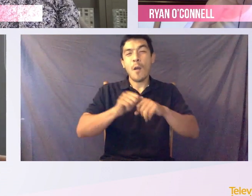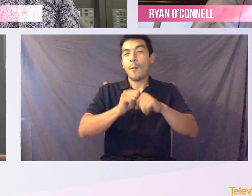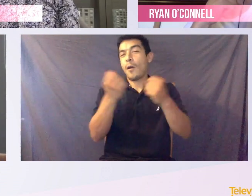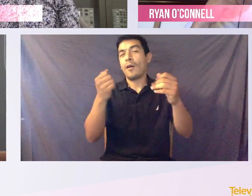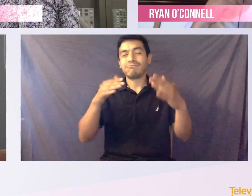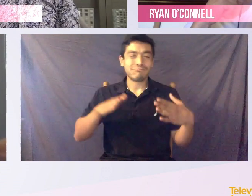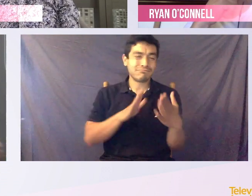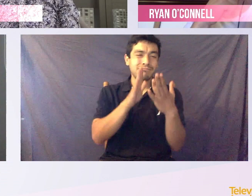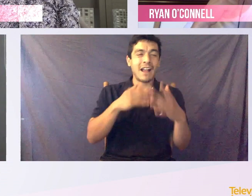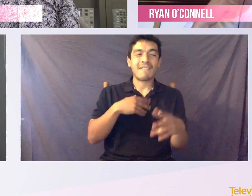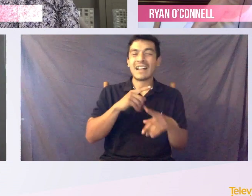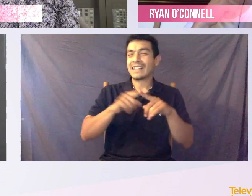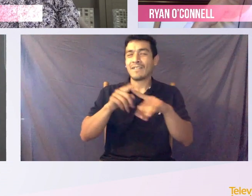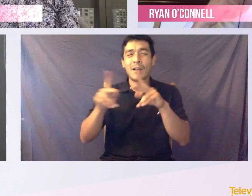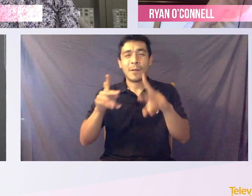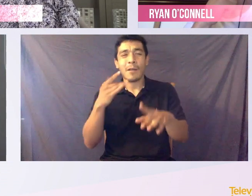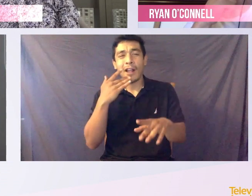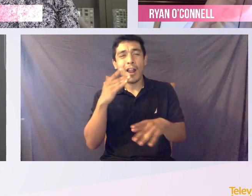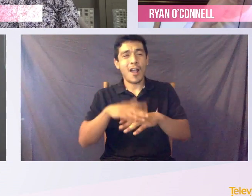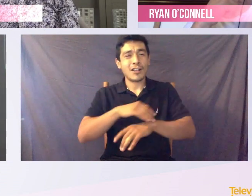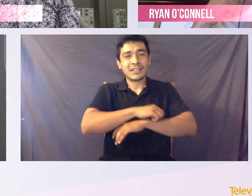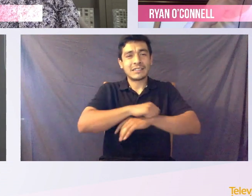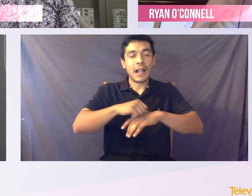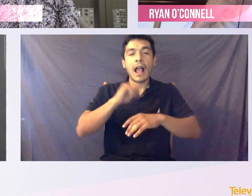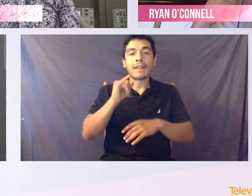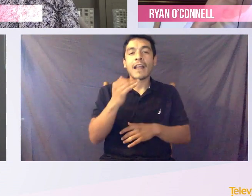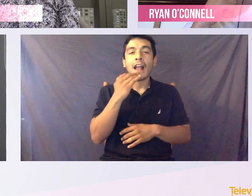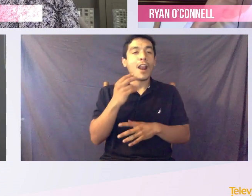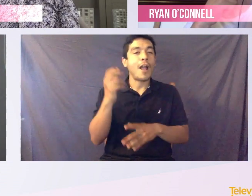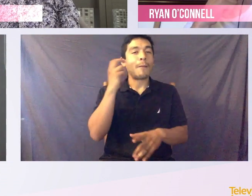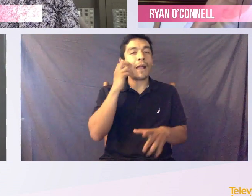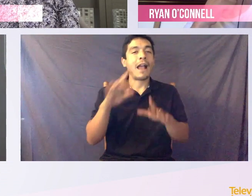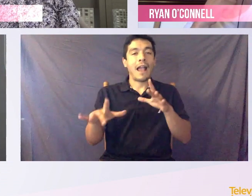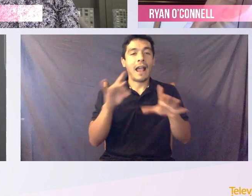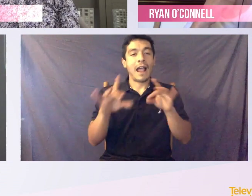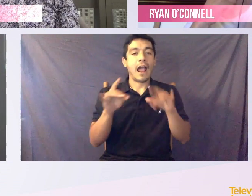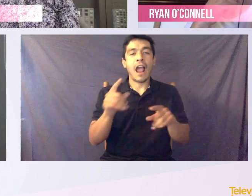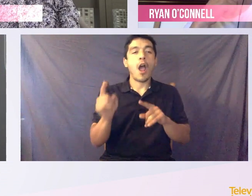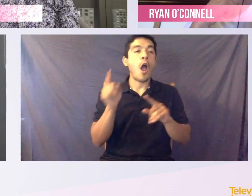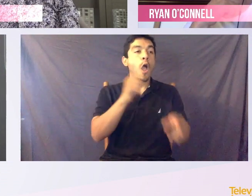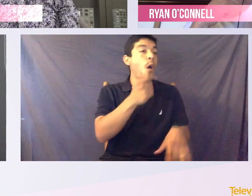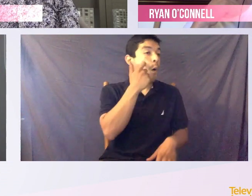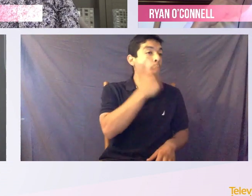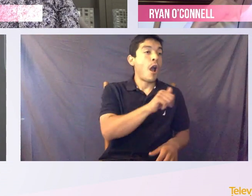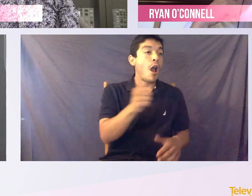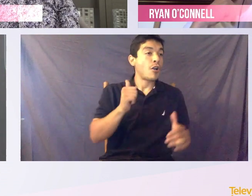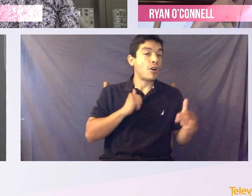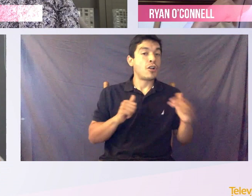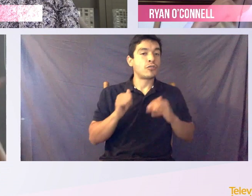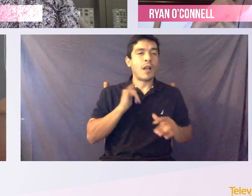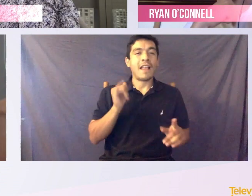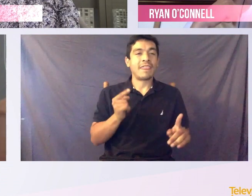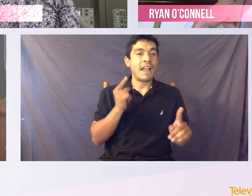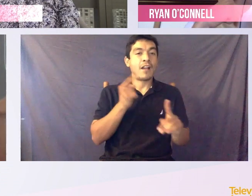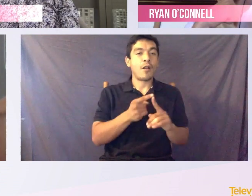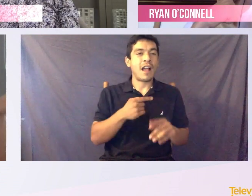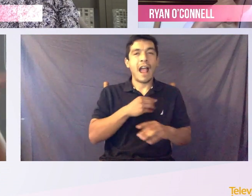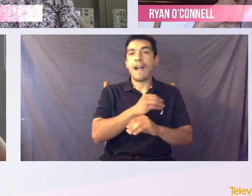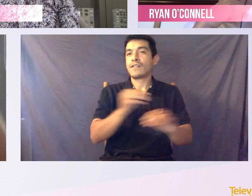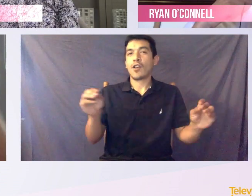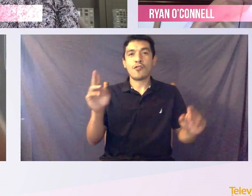on the stage. Like that's color blind casting. Because you go to that, you go to watch other shows I've done, and the goal is to be like, there is no